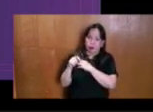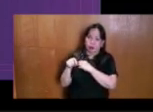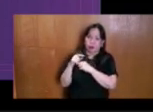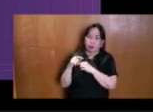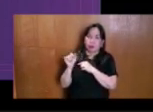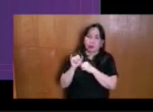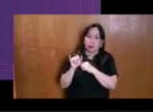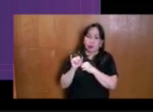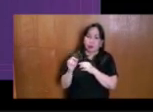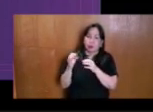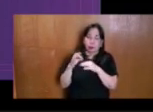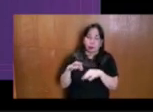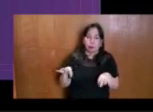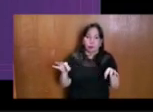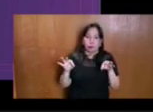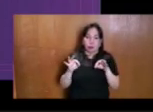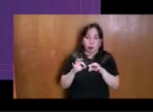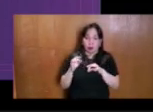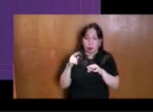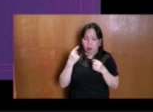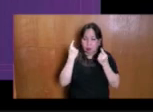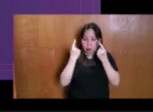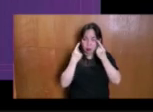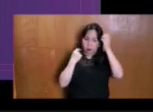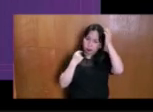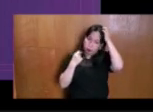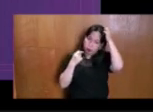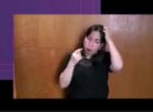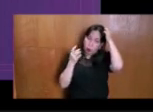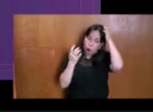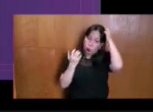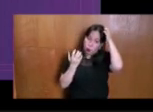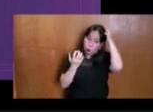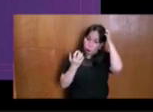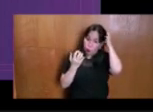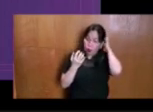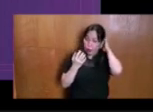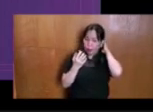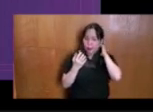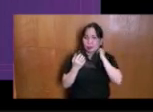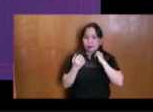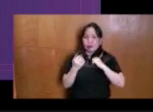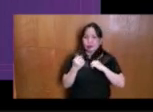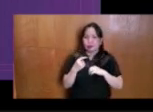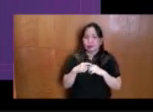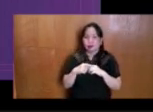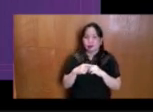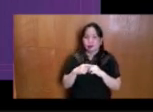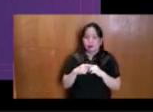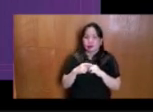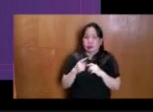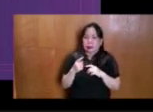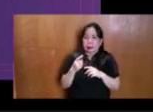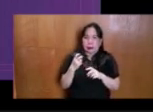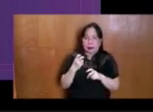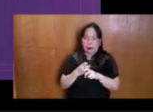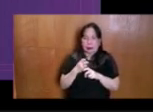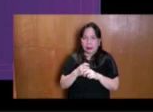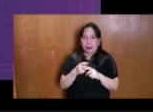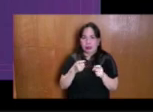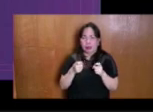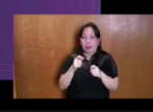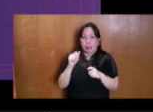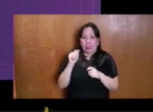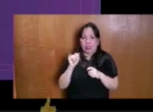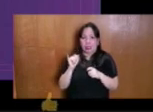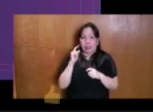important consideration, because at the end of the day, you cannot put AI to jail. That's just the bottom line. You need